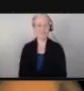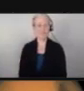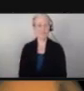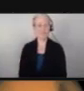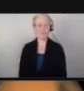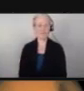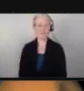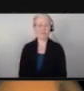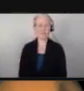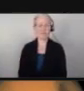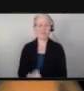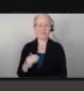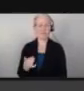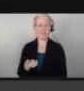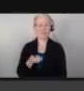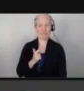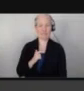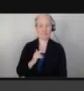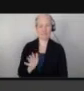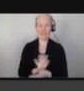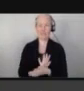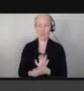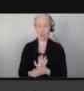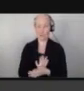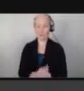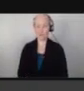Okay, so I will start my video.